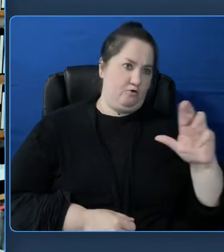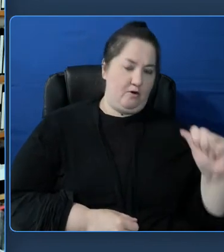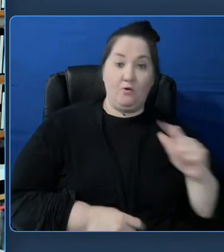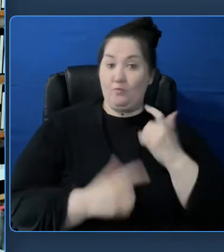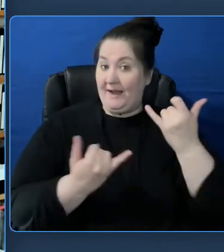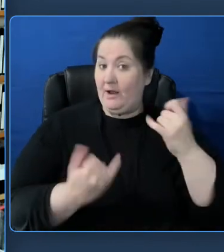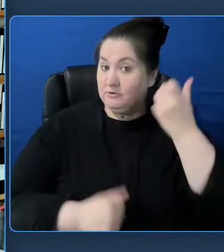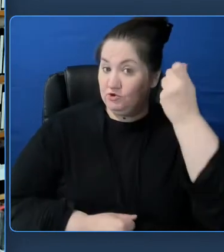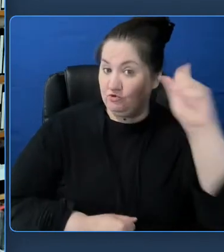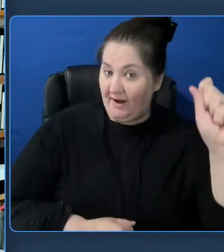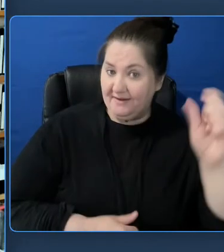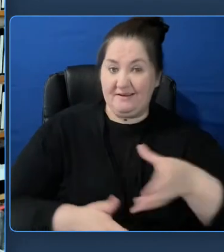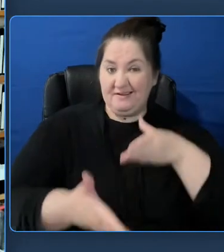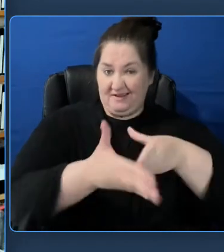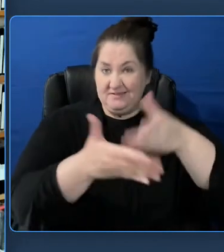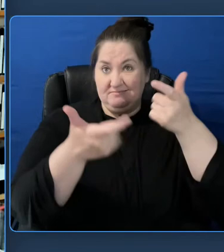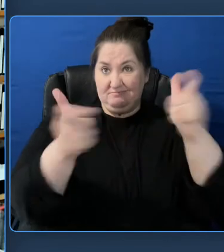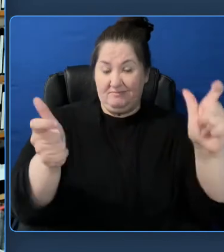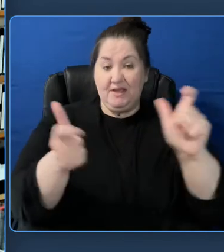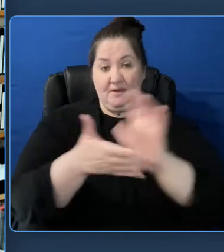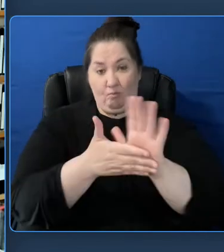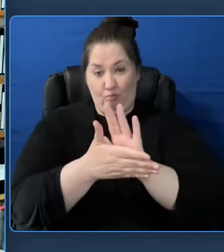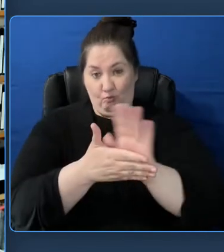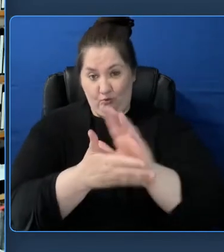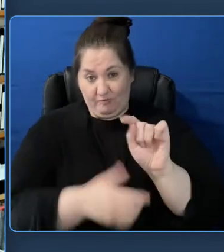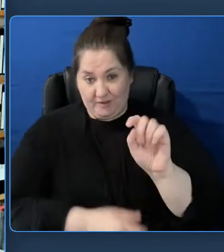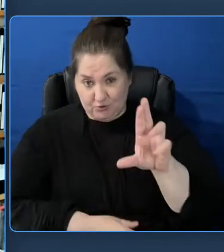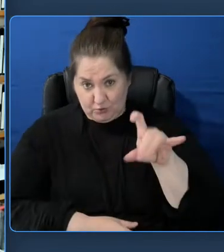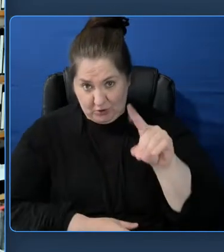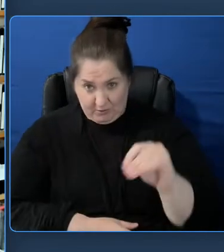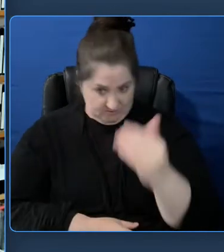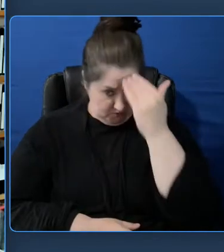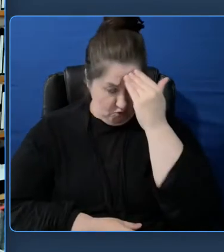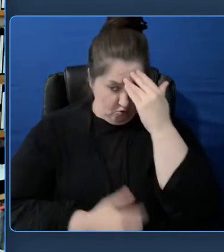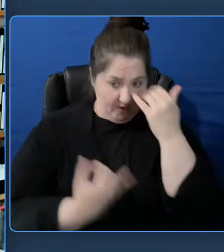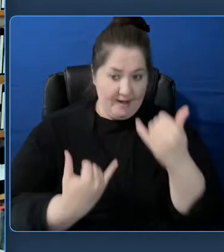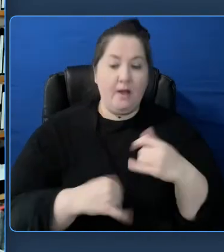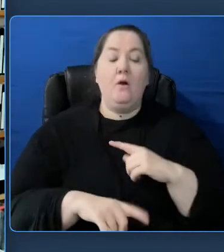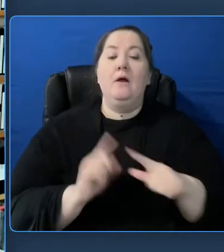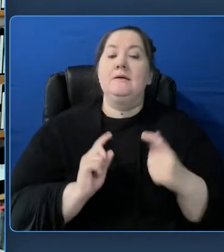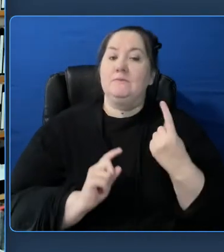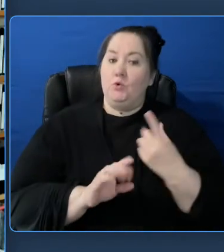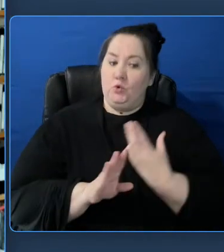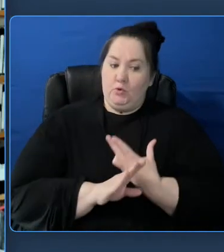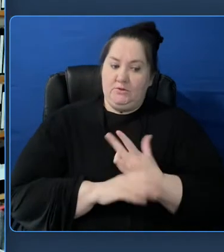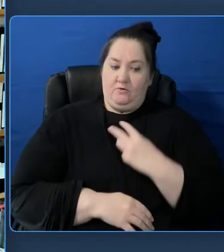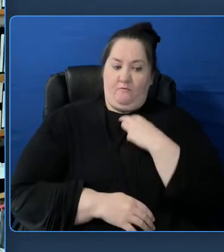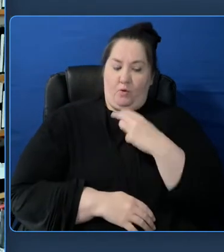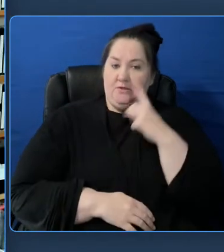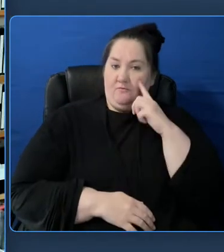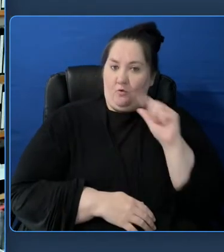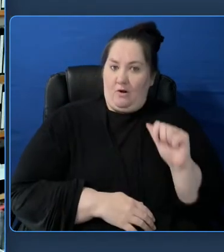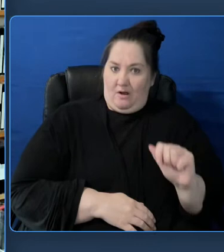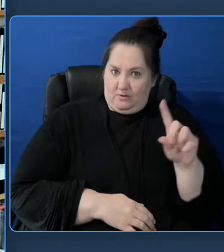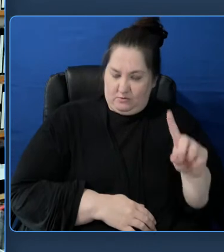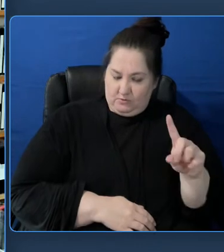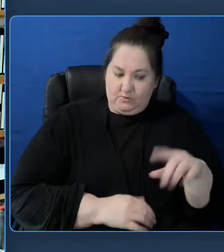on strike right now against the major movie studios, you know that. But as someone who uses his voice for audio